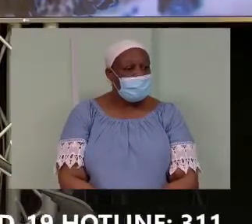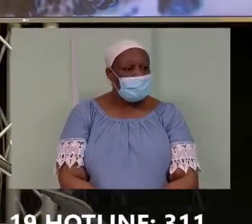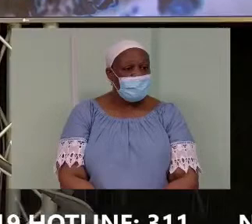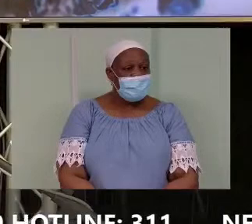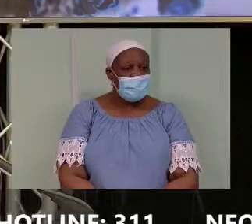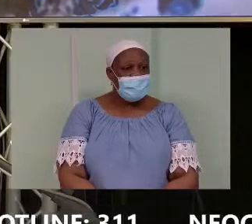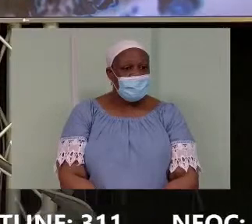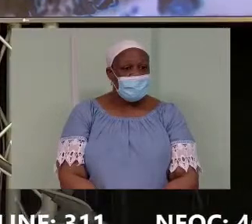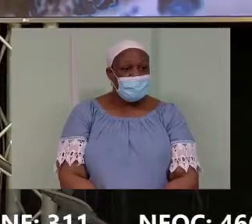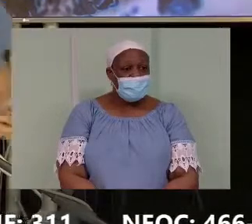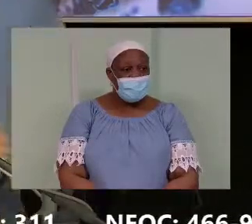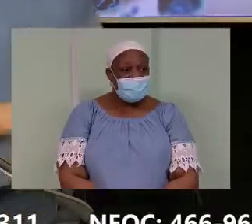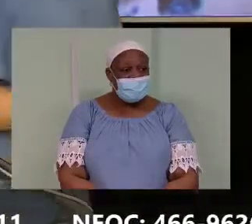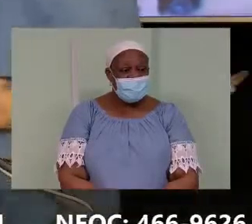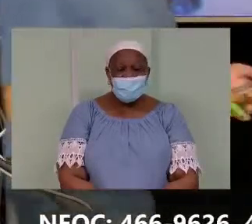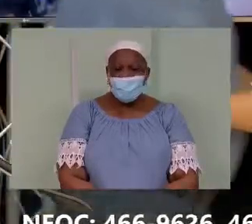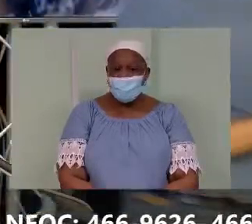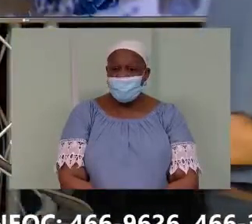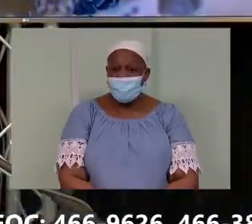Ms. Brown.